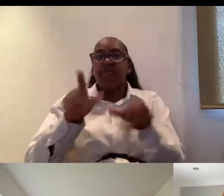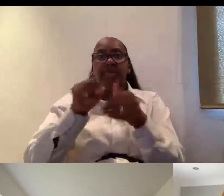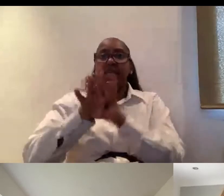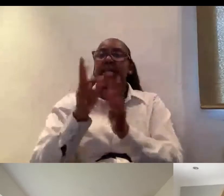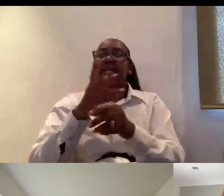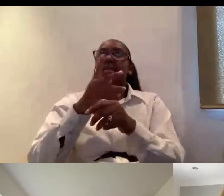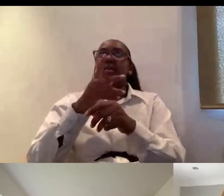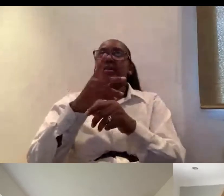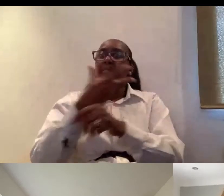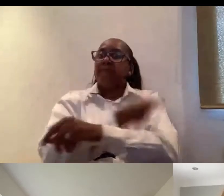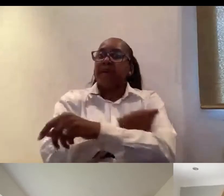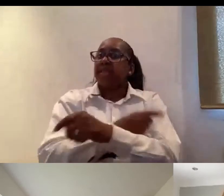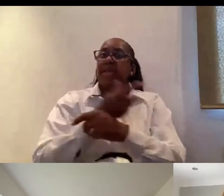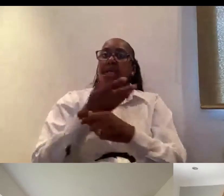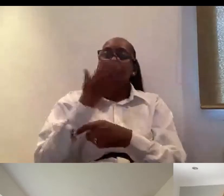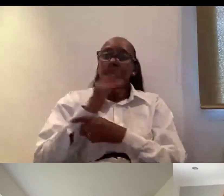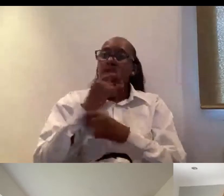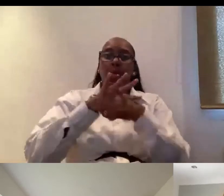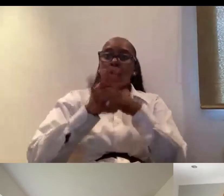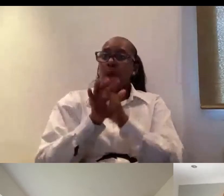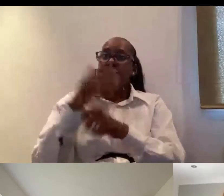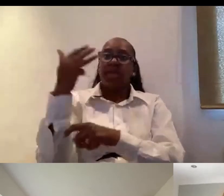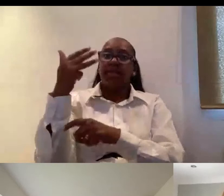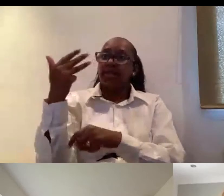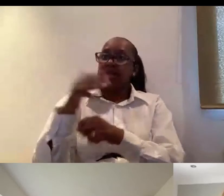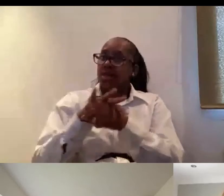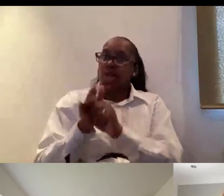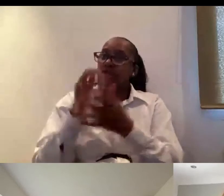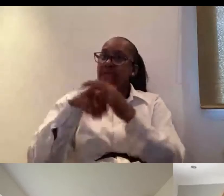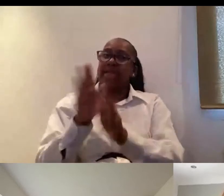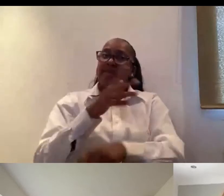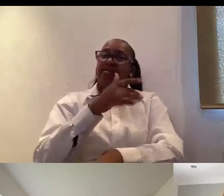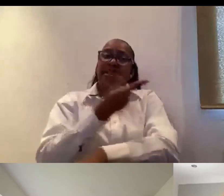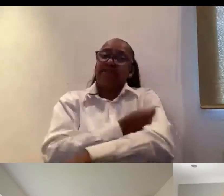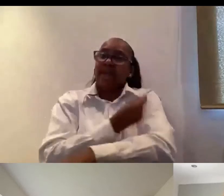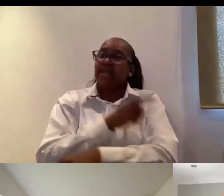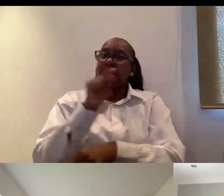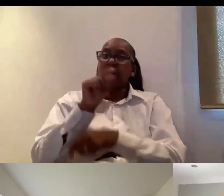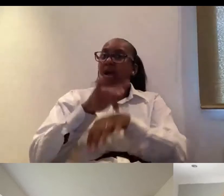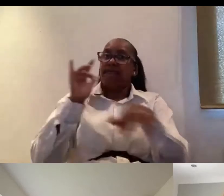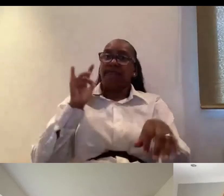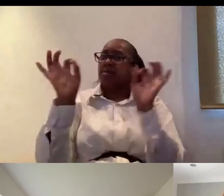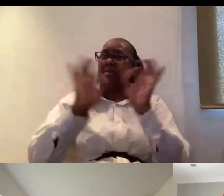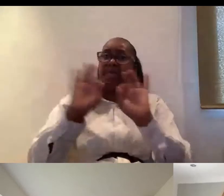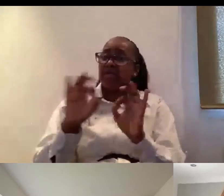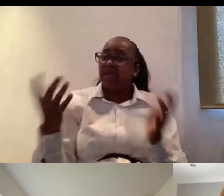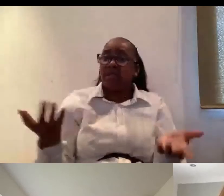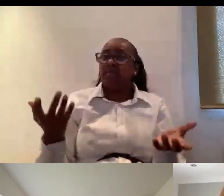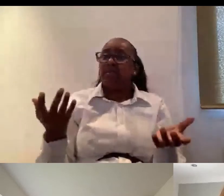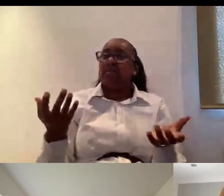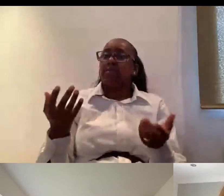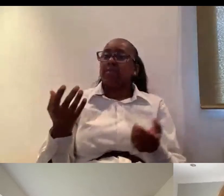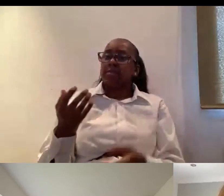the vaccine. The vaccine cannot infect you with anything. And so there's no